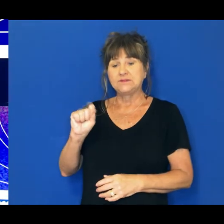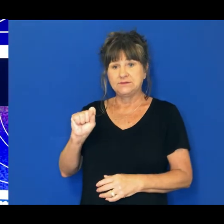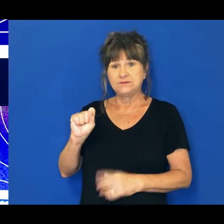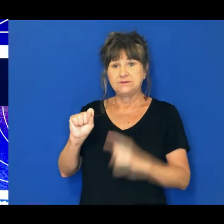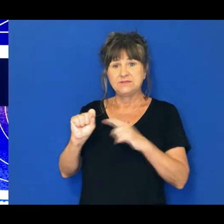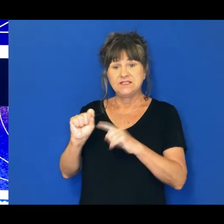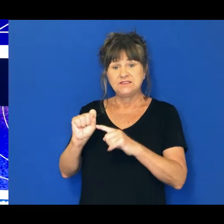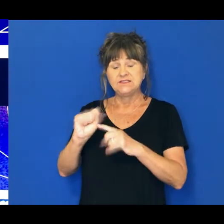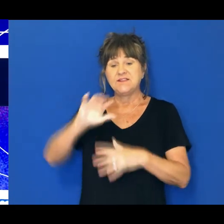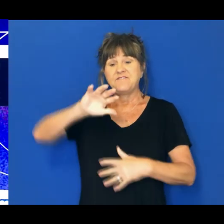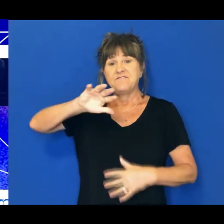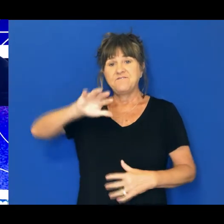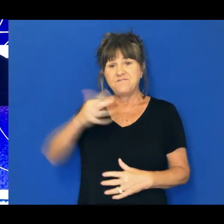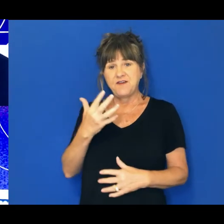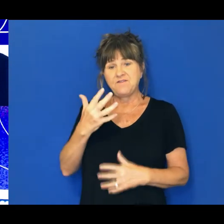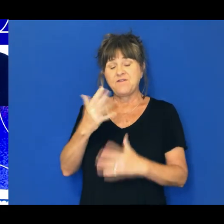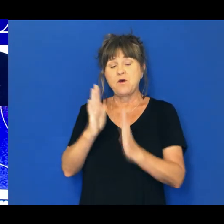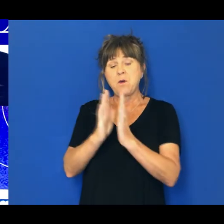book of the Bible.